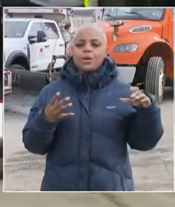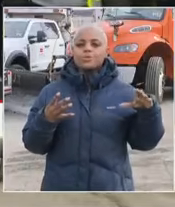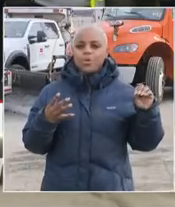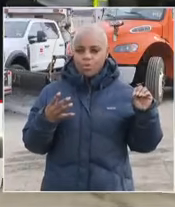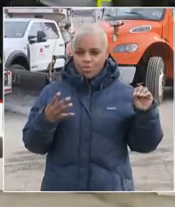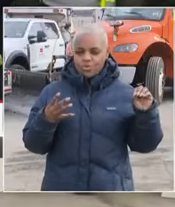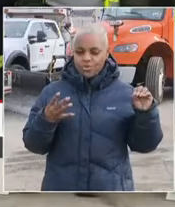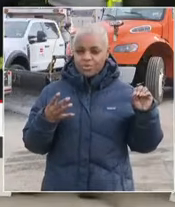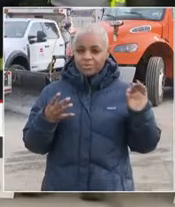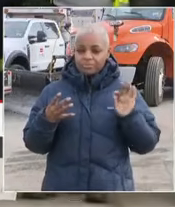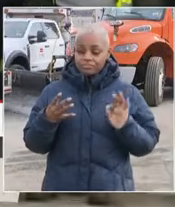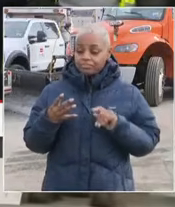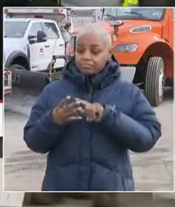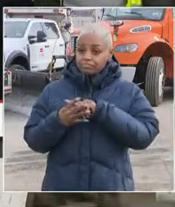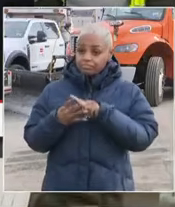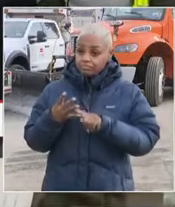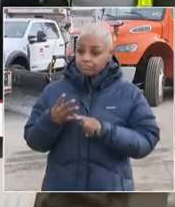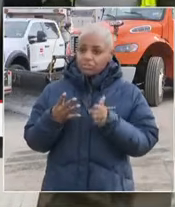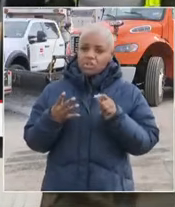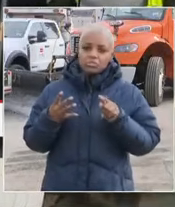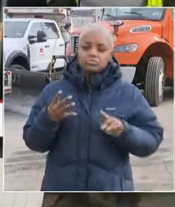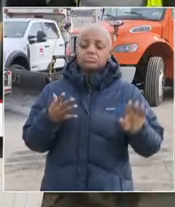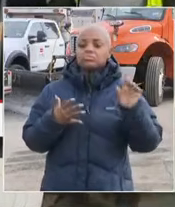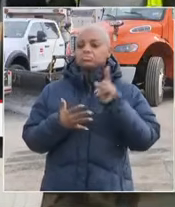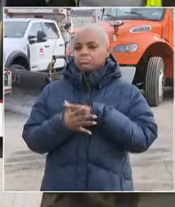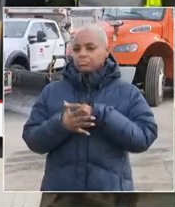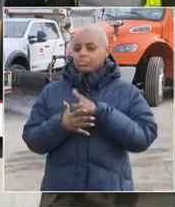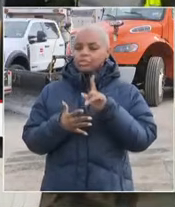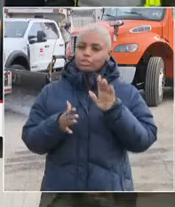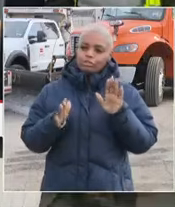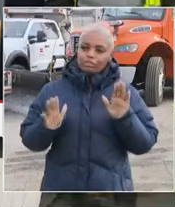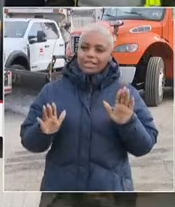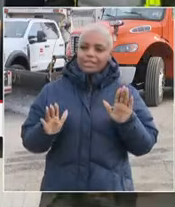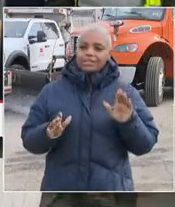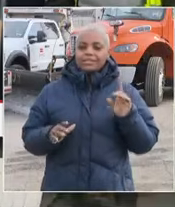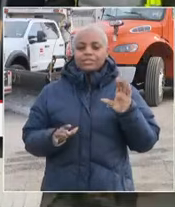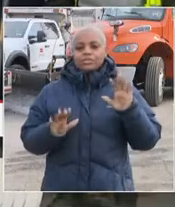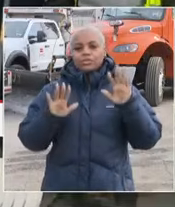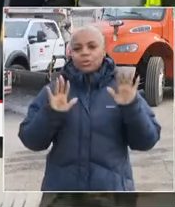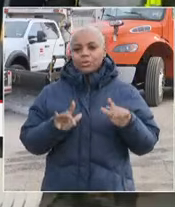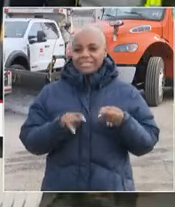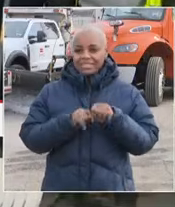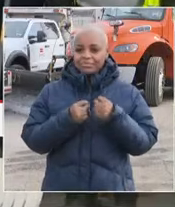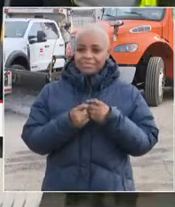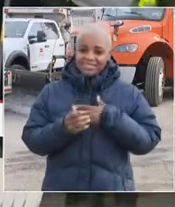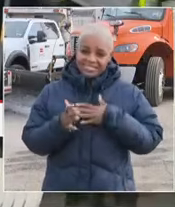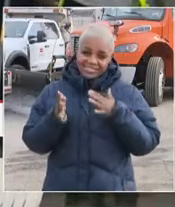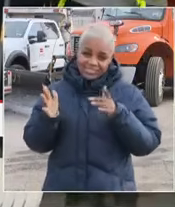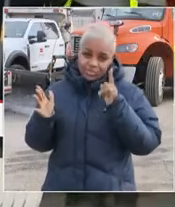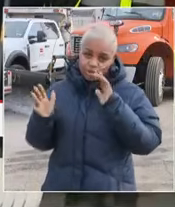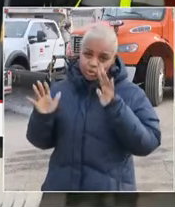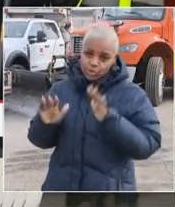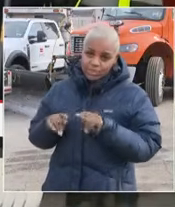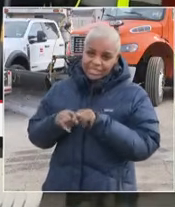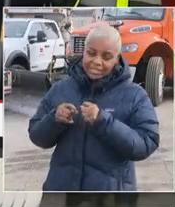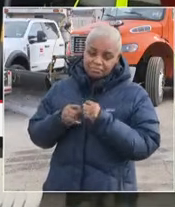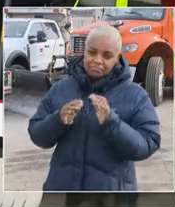Anthony, along with the incredible DC snow team. Please give the snow team a big round of applause.